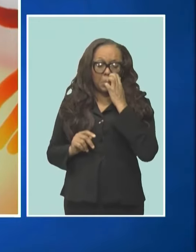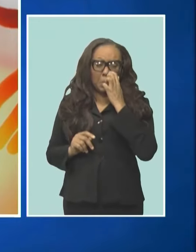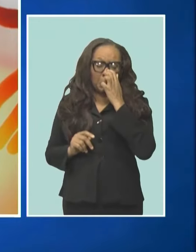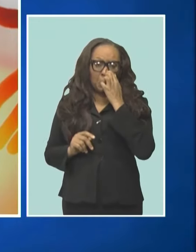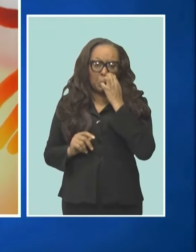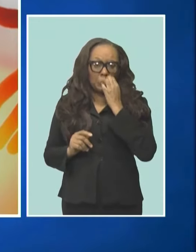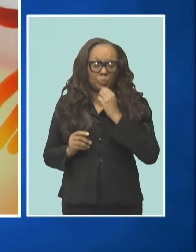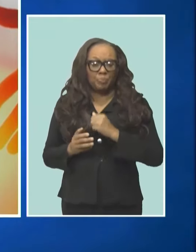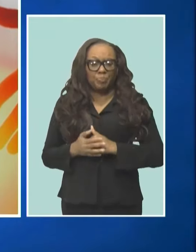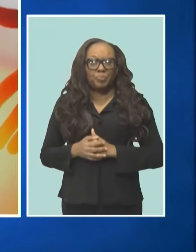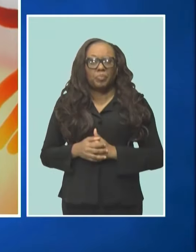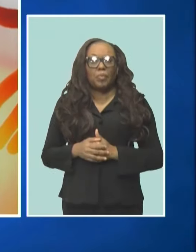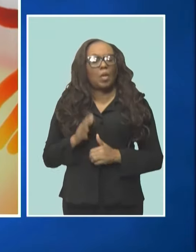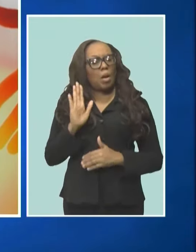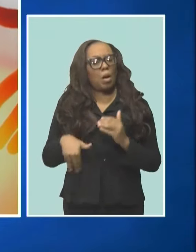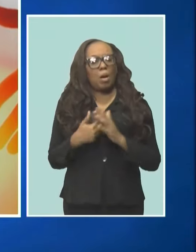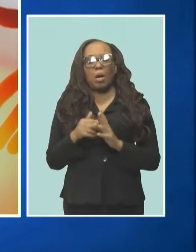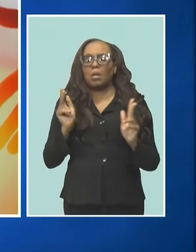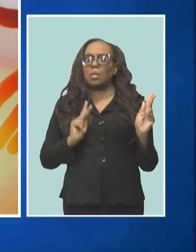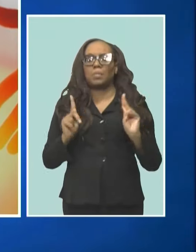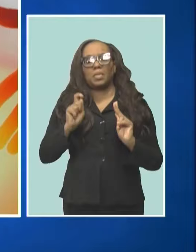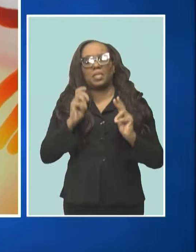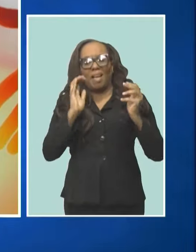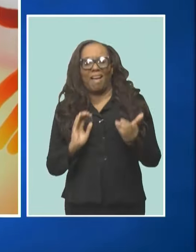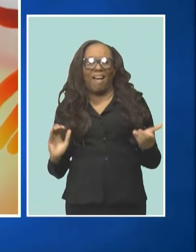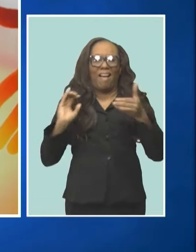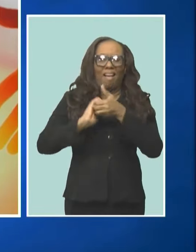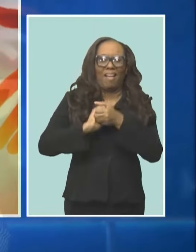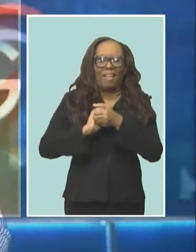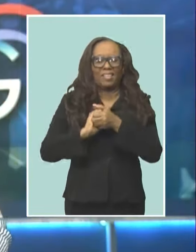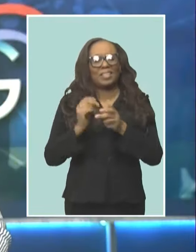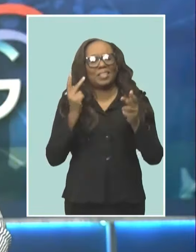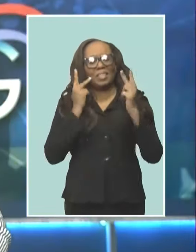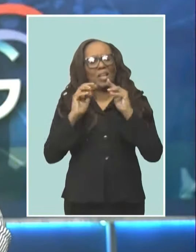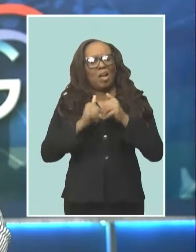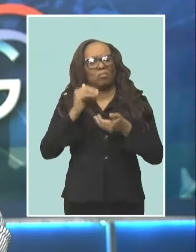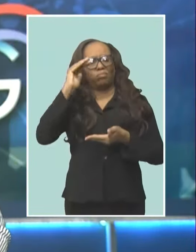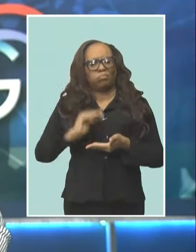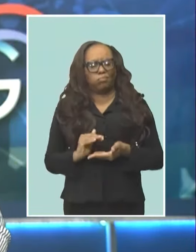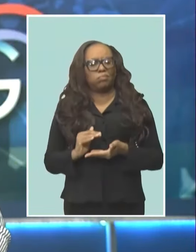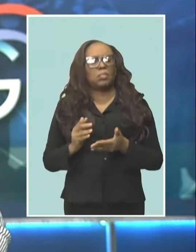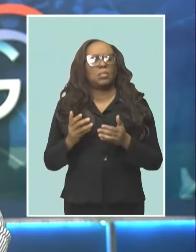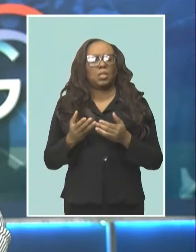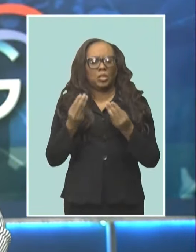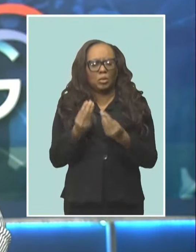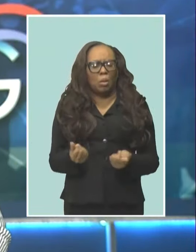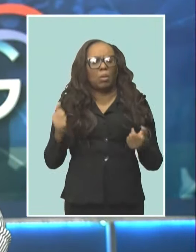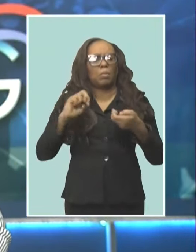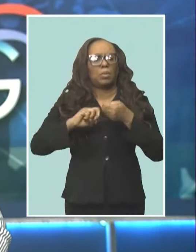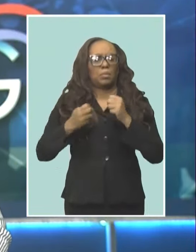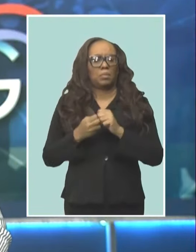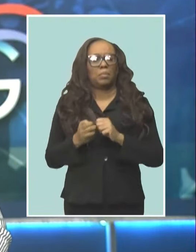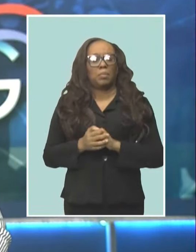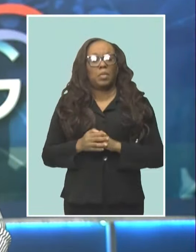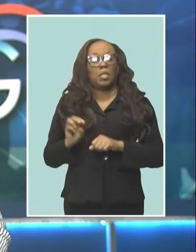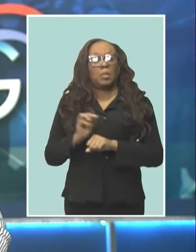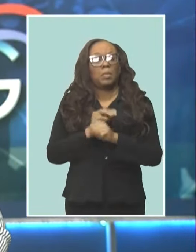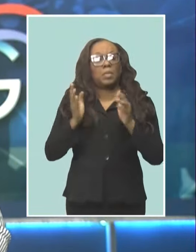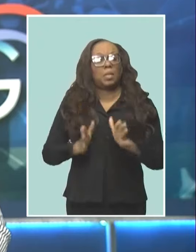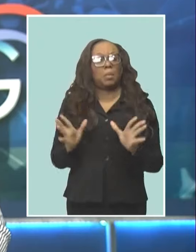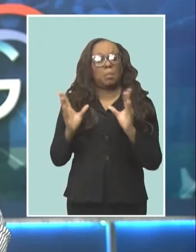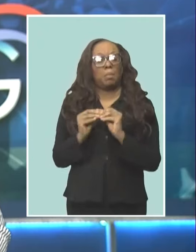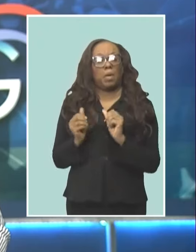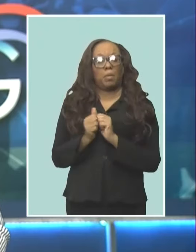have to put our shoulders to the wheel if we're going to be able to address this. Minister Humphrey says he met with Chase's